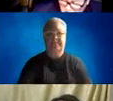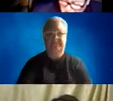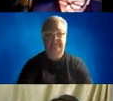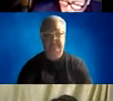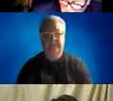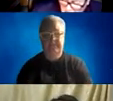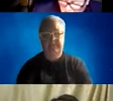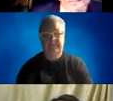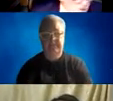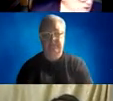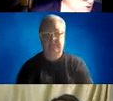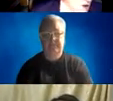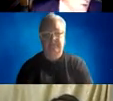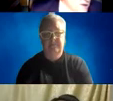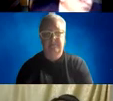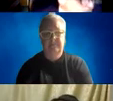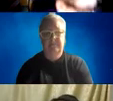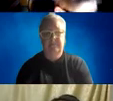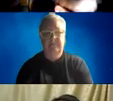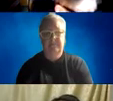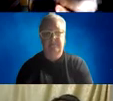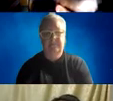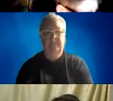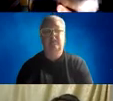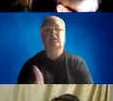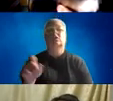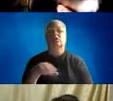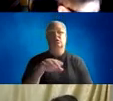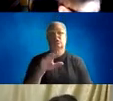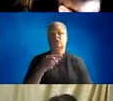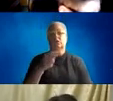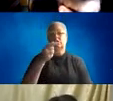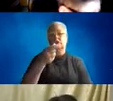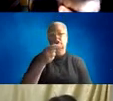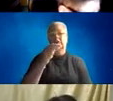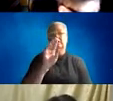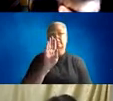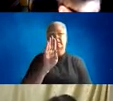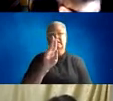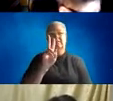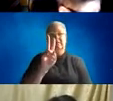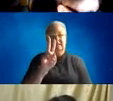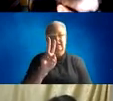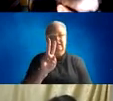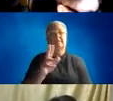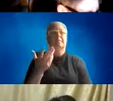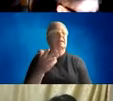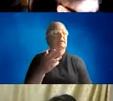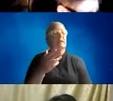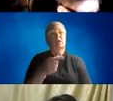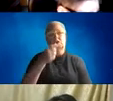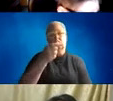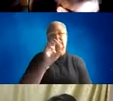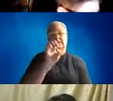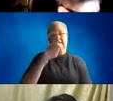GBV, gender-based violence. Gender-based violence. I mean, there was one in number 10 on that, but it was